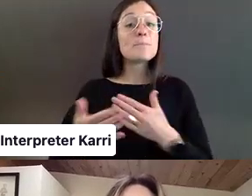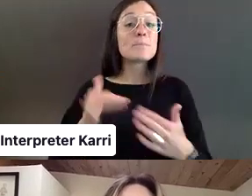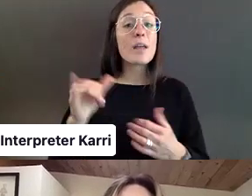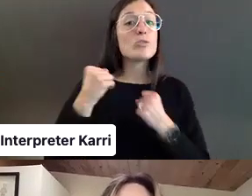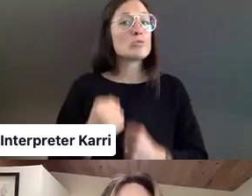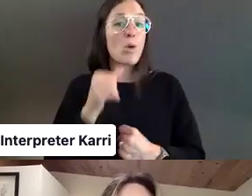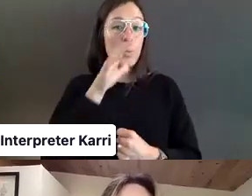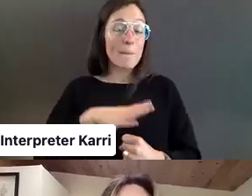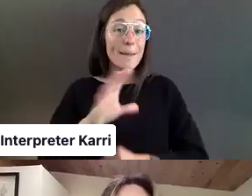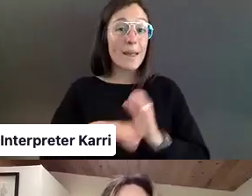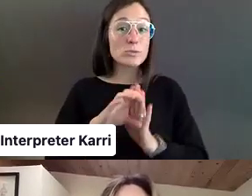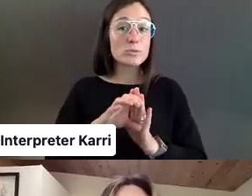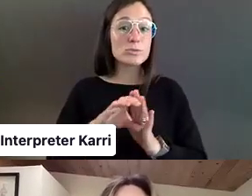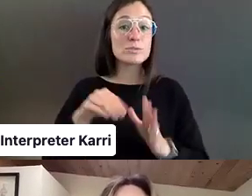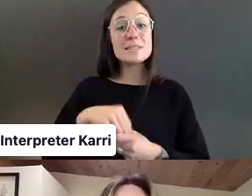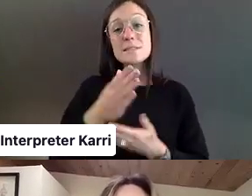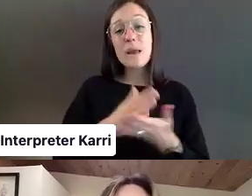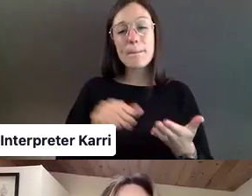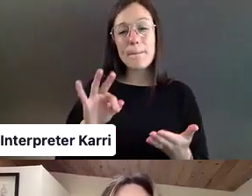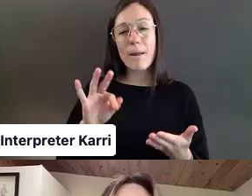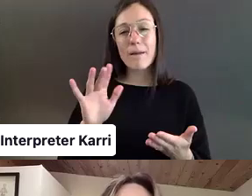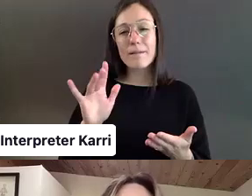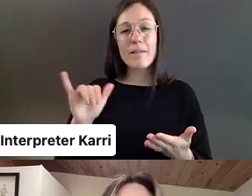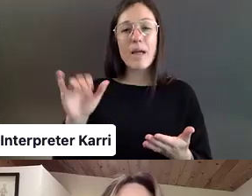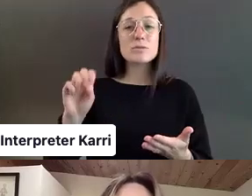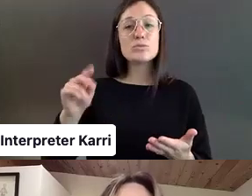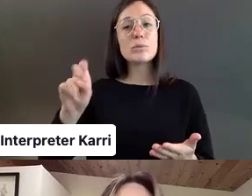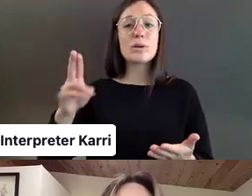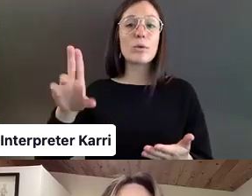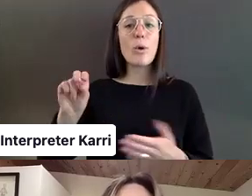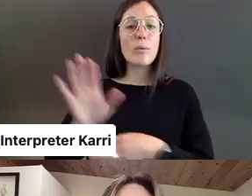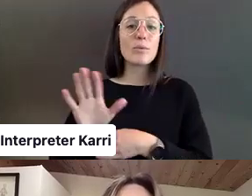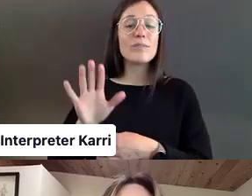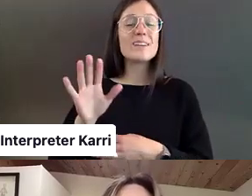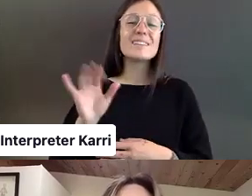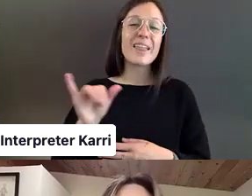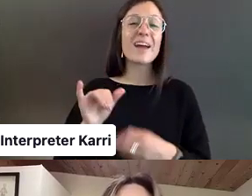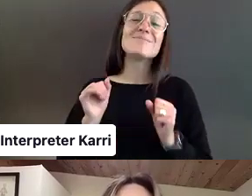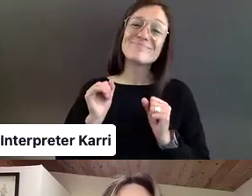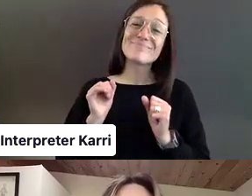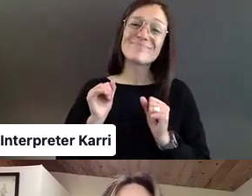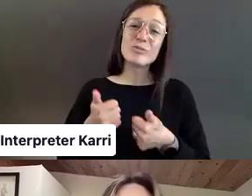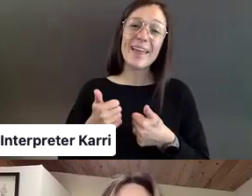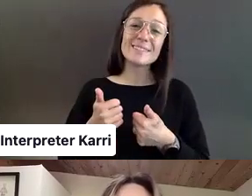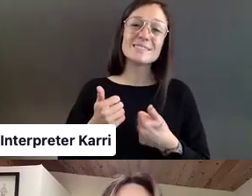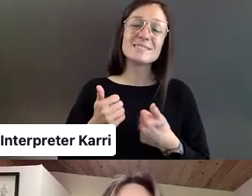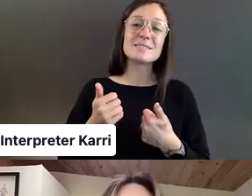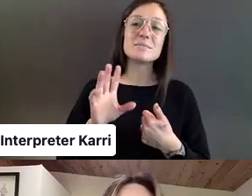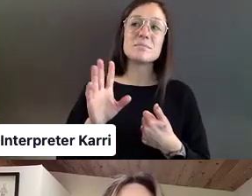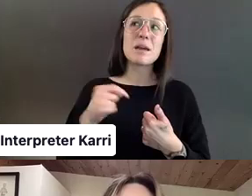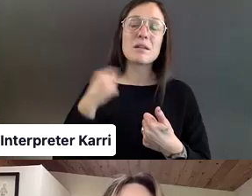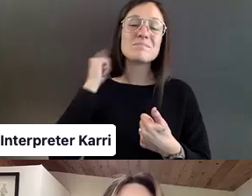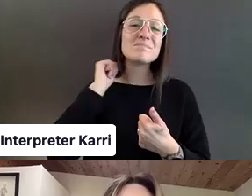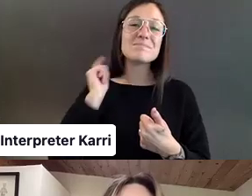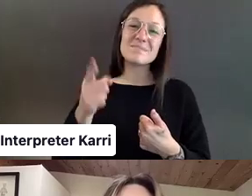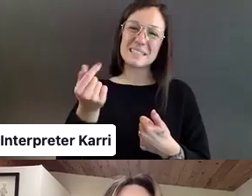women characters in some of the superhero movies, I was like, that's great. But then I kind of thought too, like they played it a